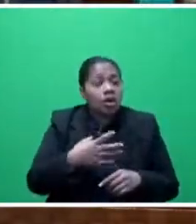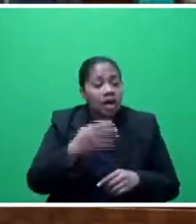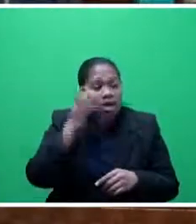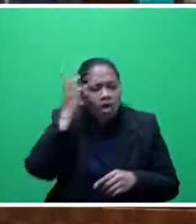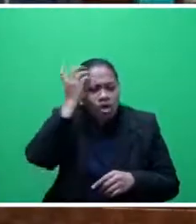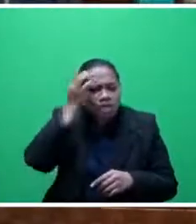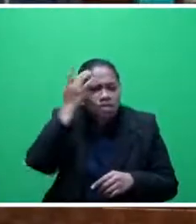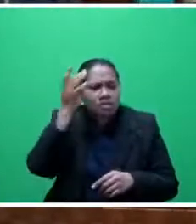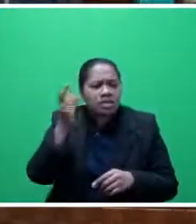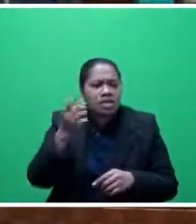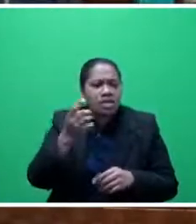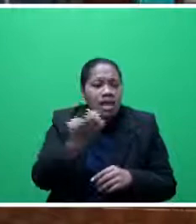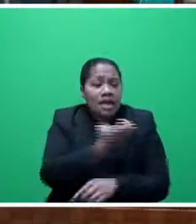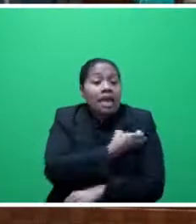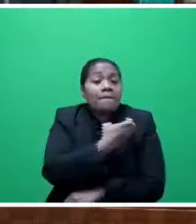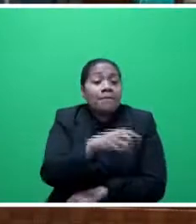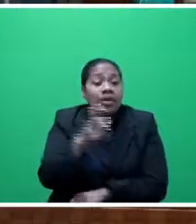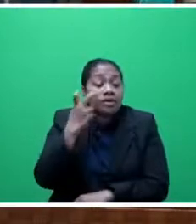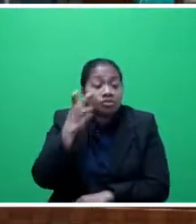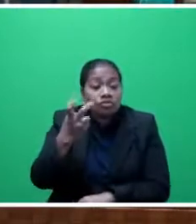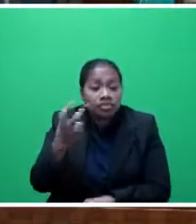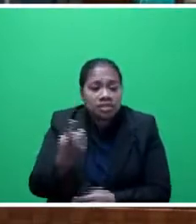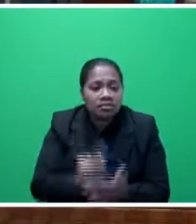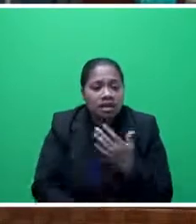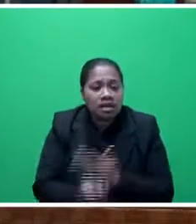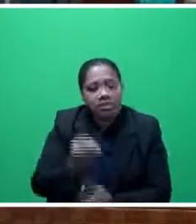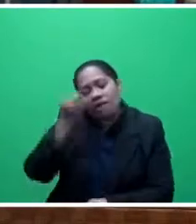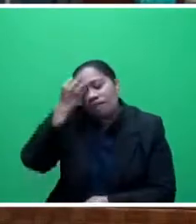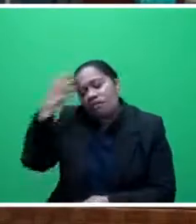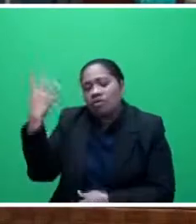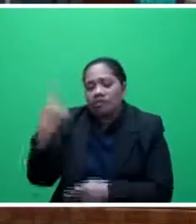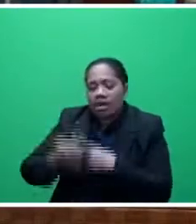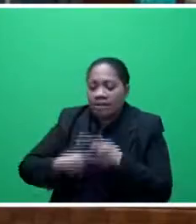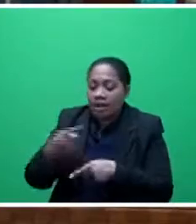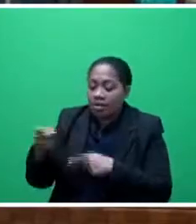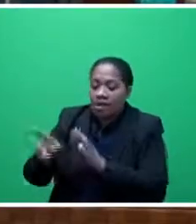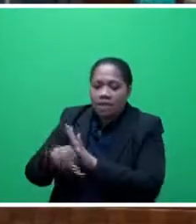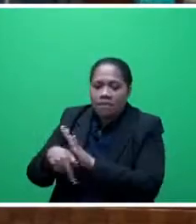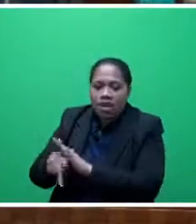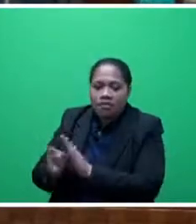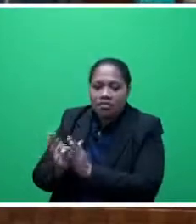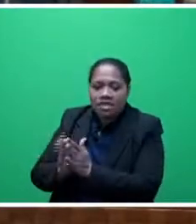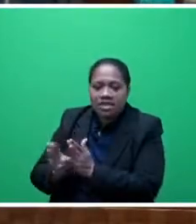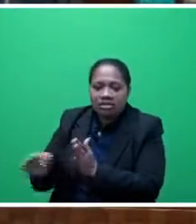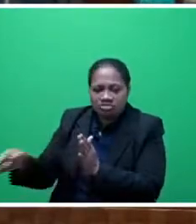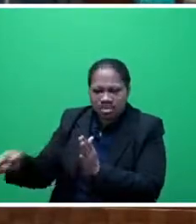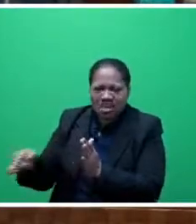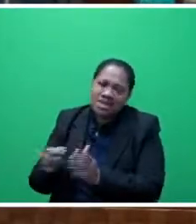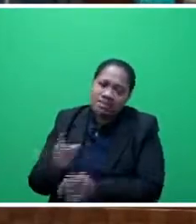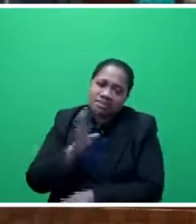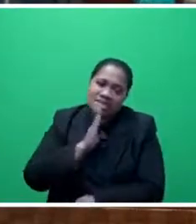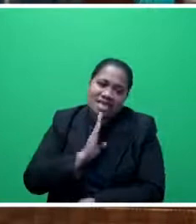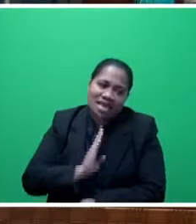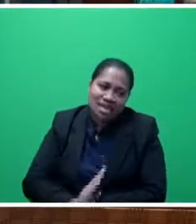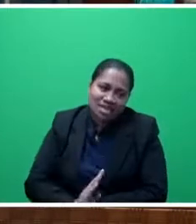empowering tourism. And he forgot about the primary industries. Sad for this.